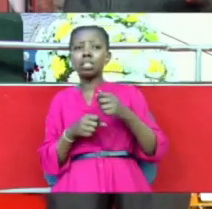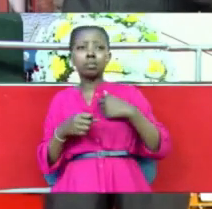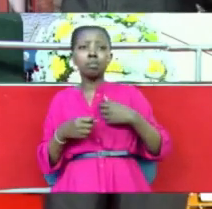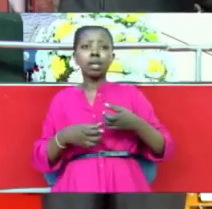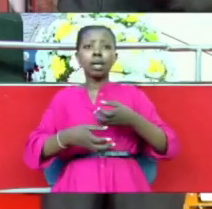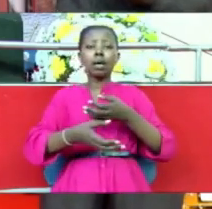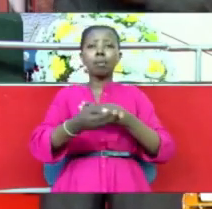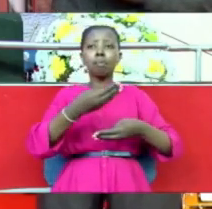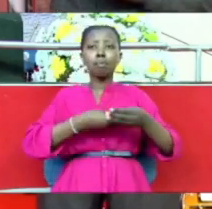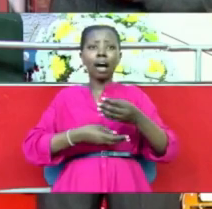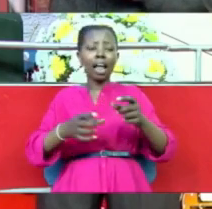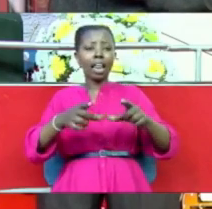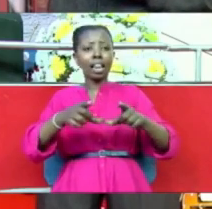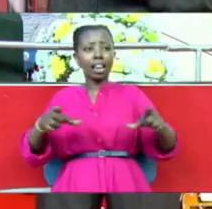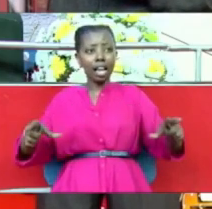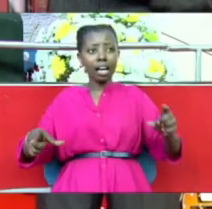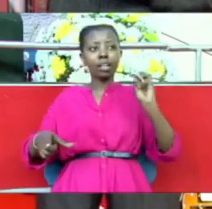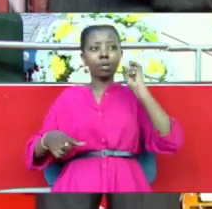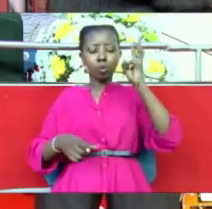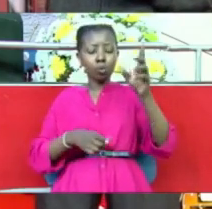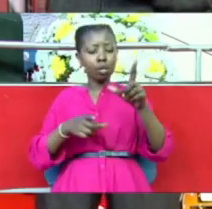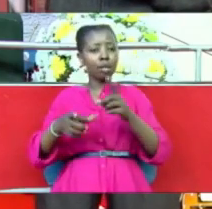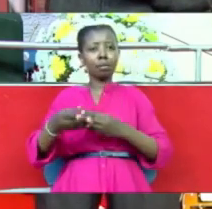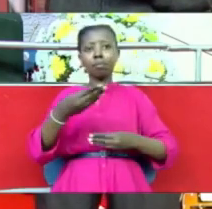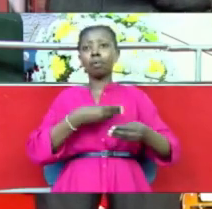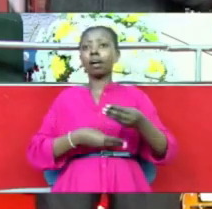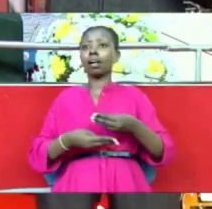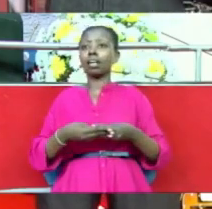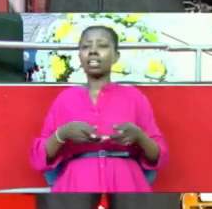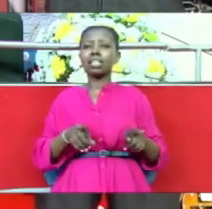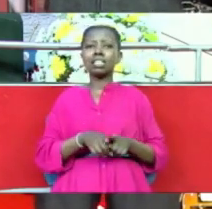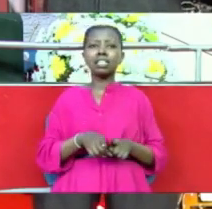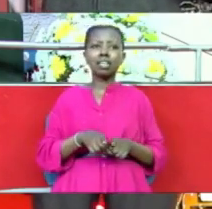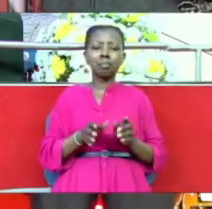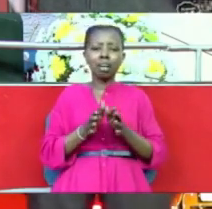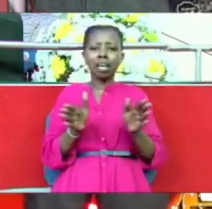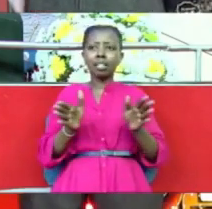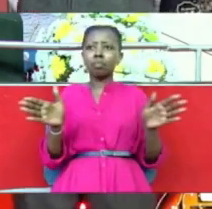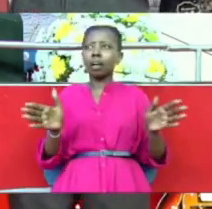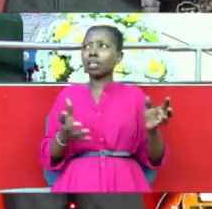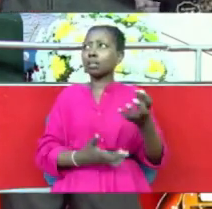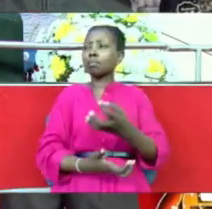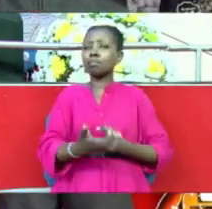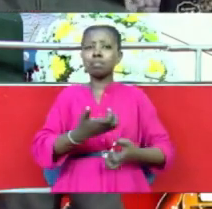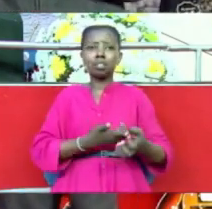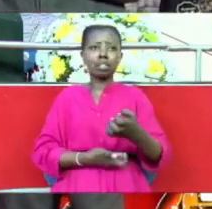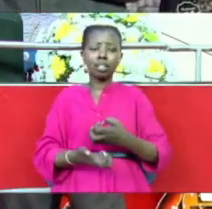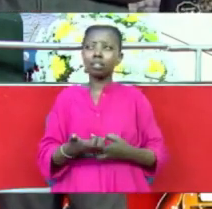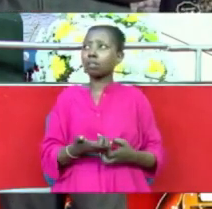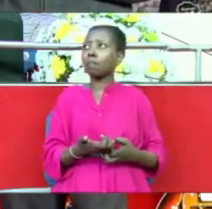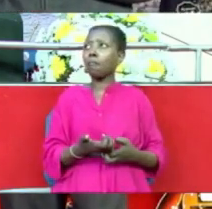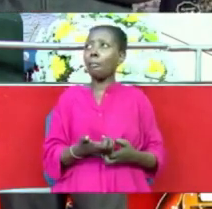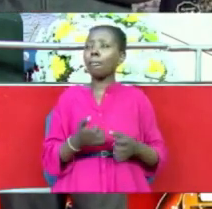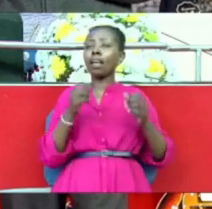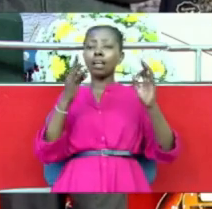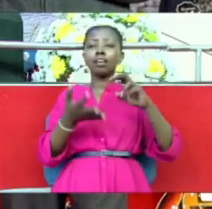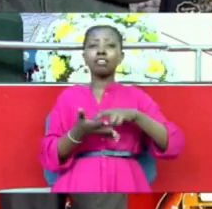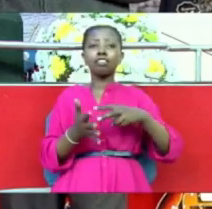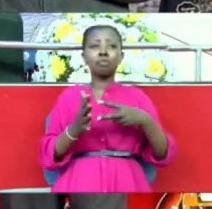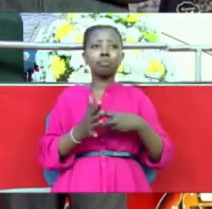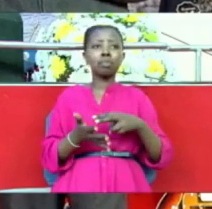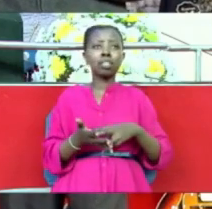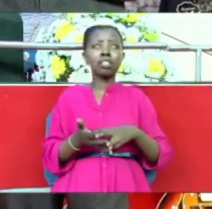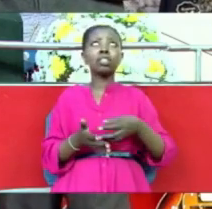means God opening more sales for me as a businessman, then I will. Kama ni mauzo zaidi katika biashara, if it means God give me more